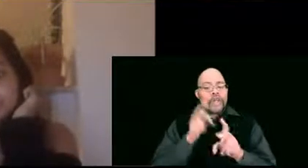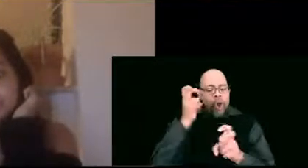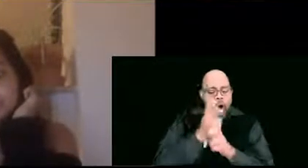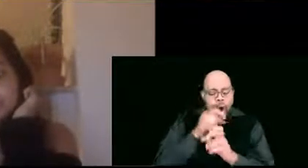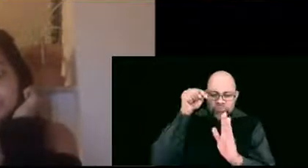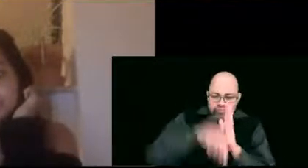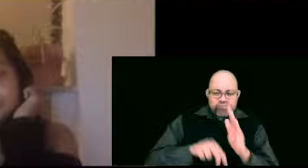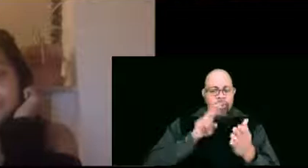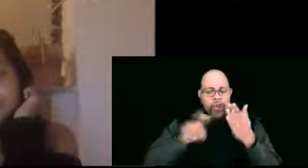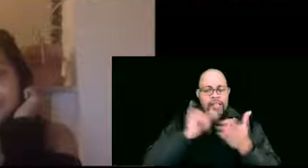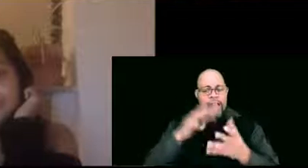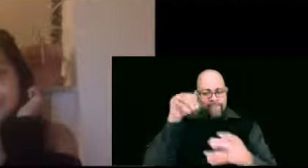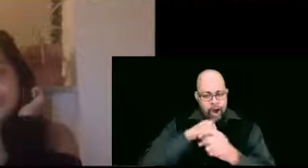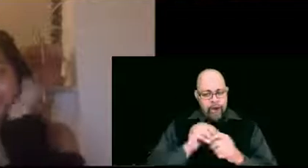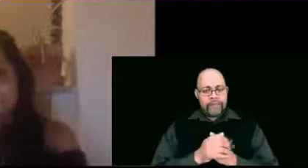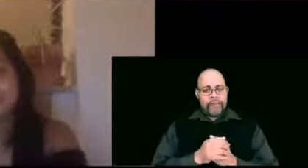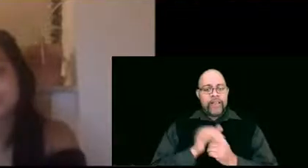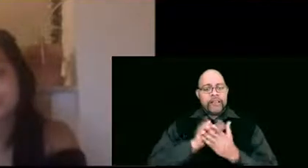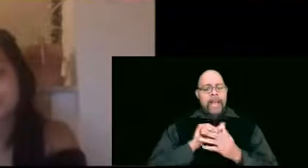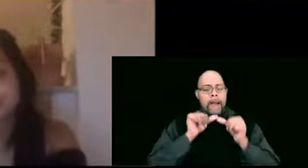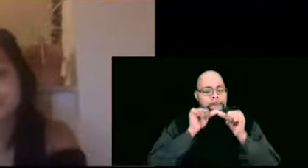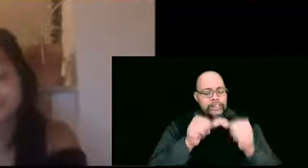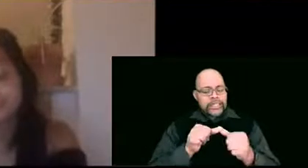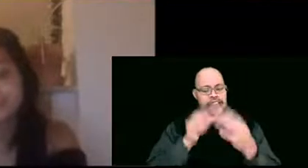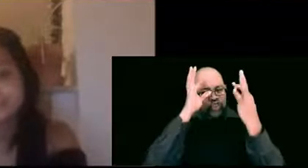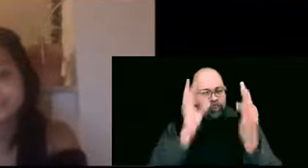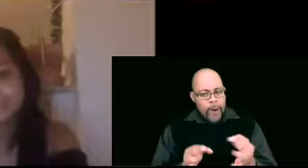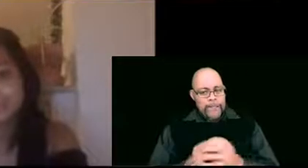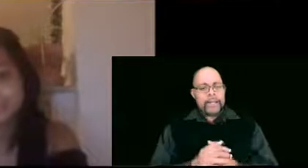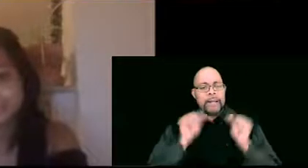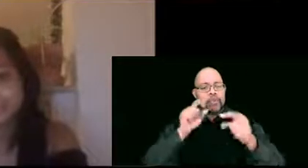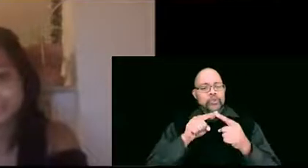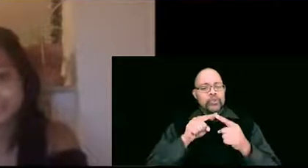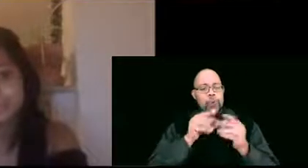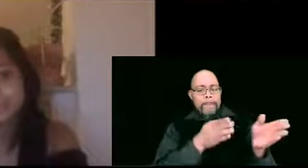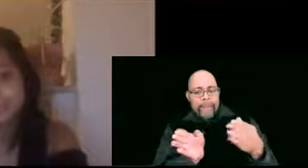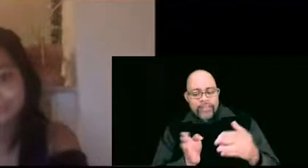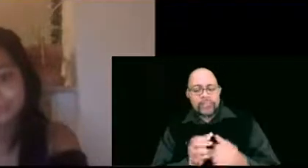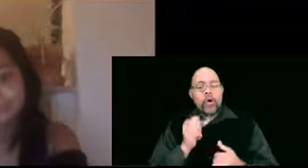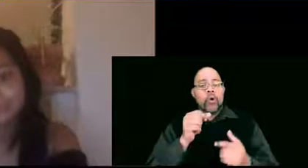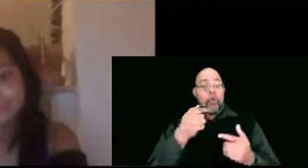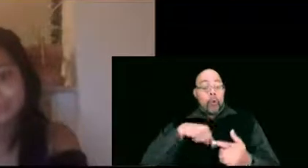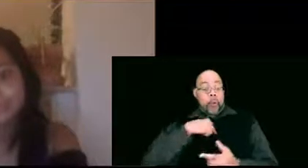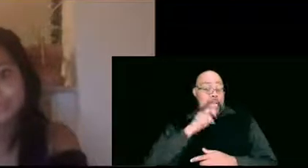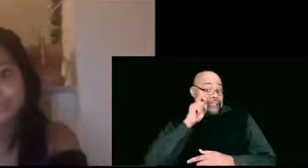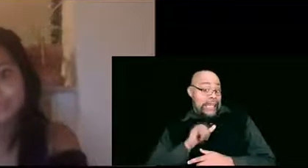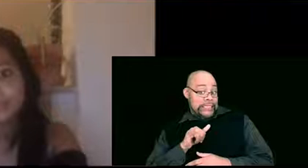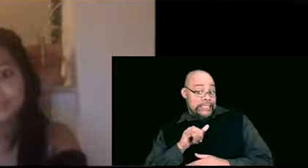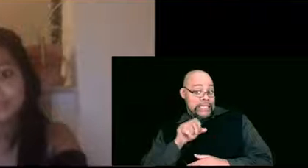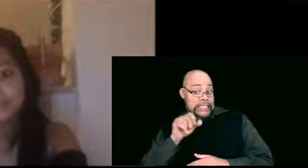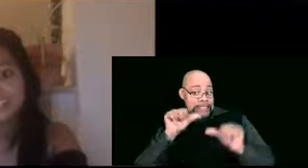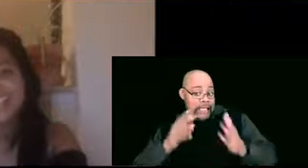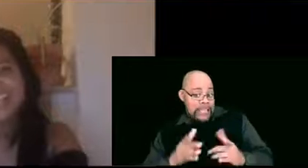also the hardcore research that goes into it, right? The persistence, the determination, the ability to pivot. So although we're